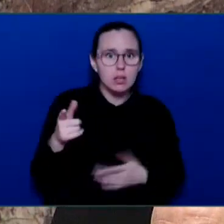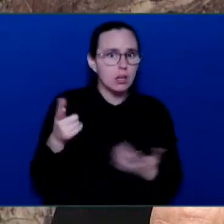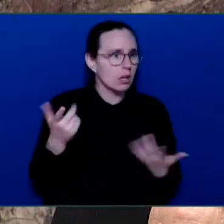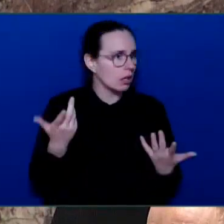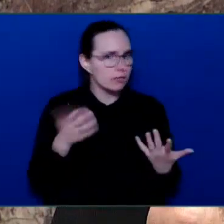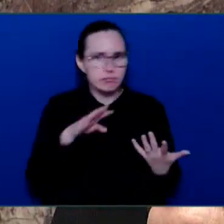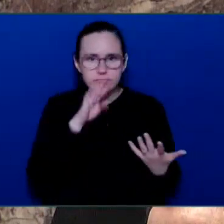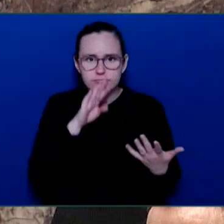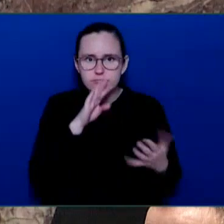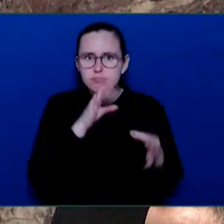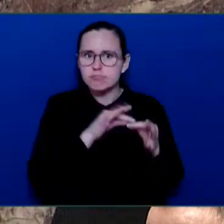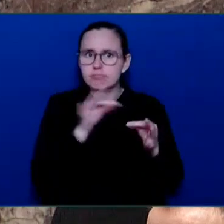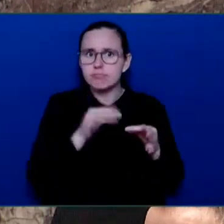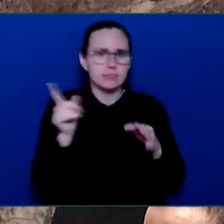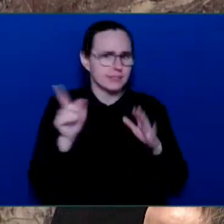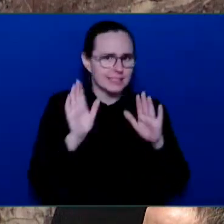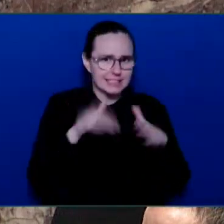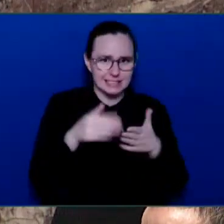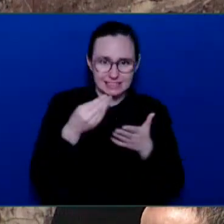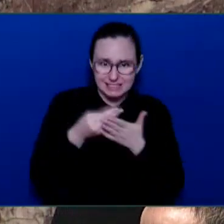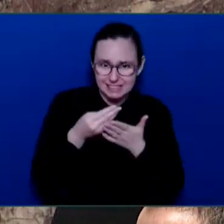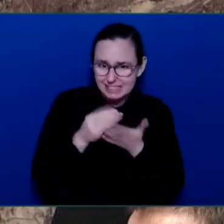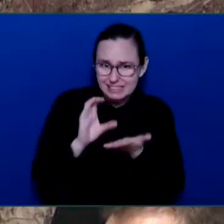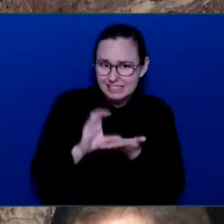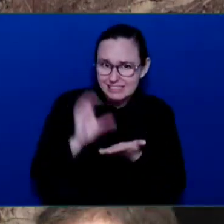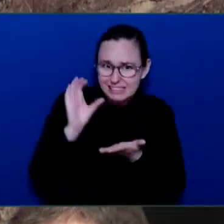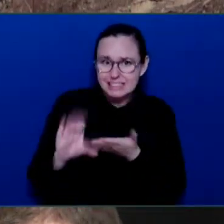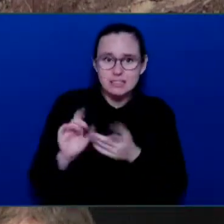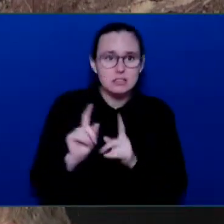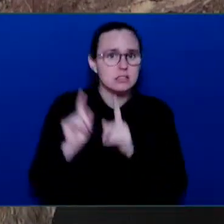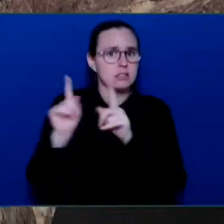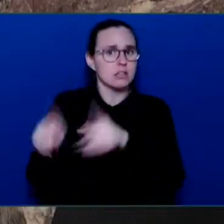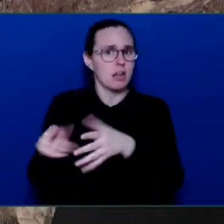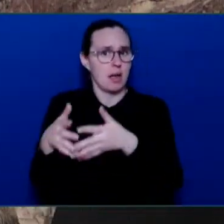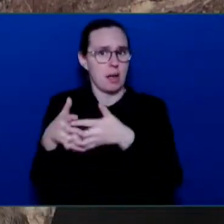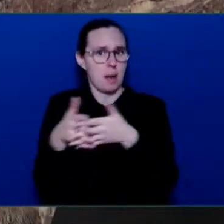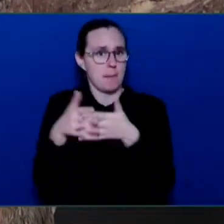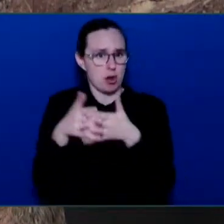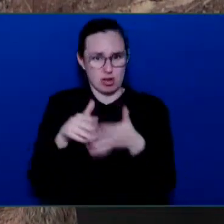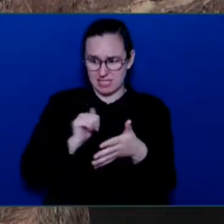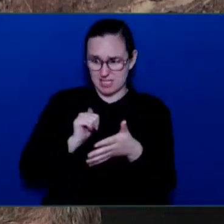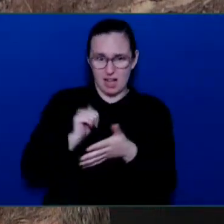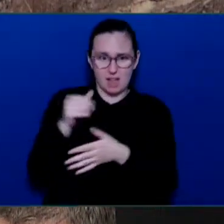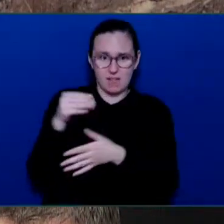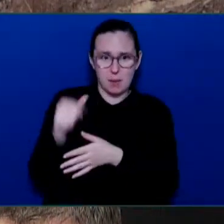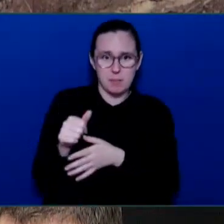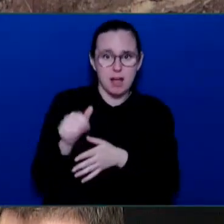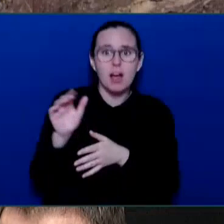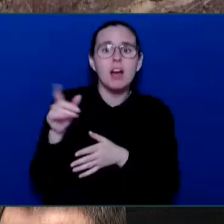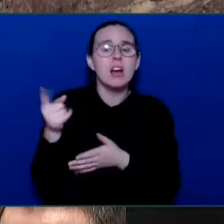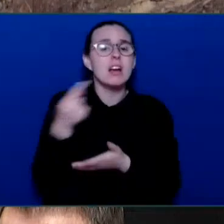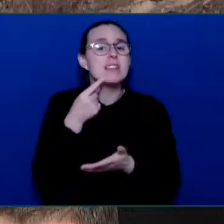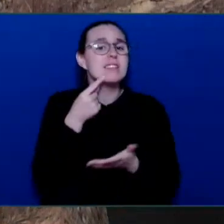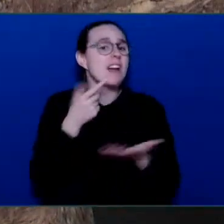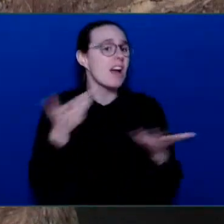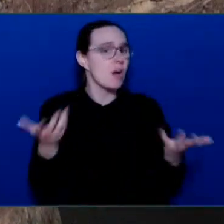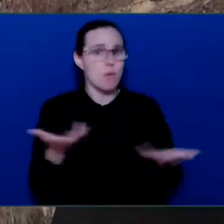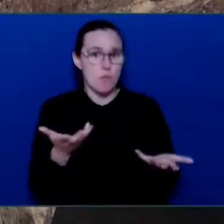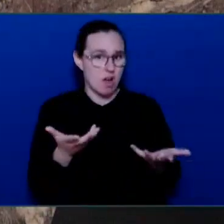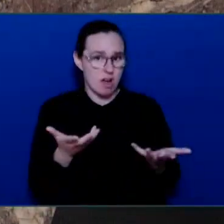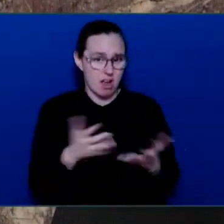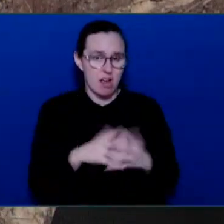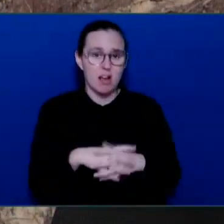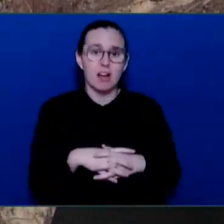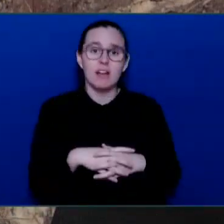her treatment in the United States. And here's what she said. These are her words. And I quote, "Our healthcare system isn't tripping over